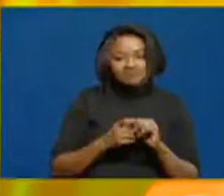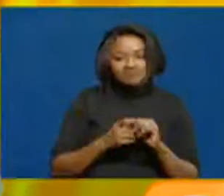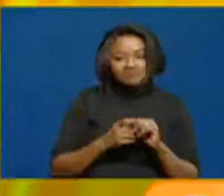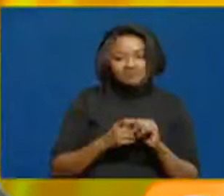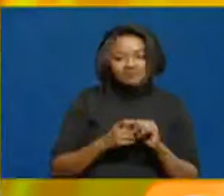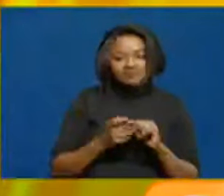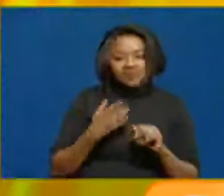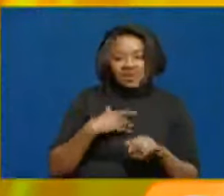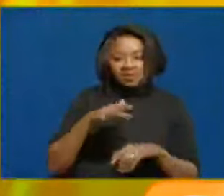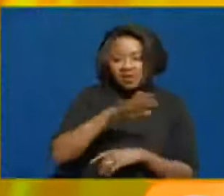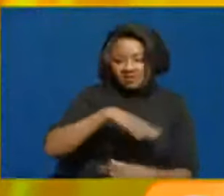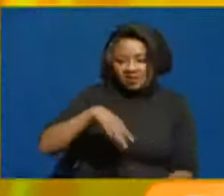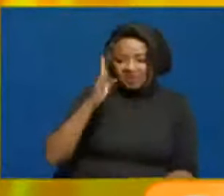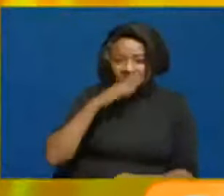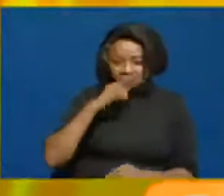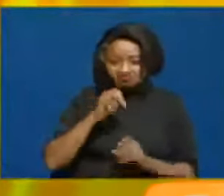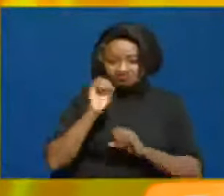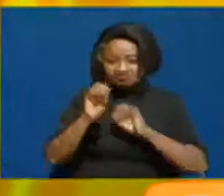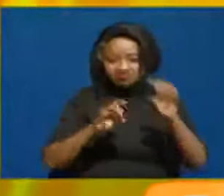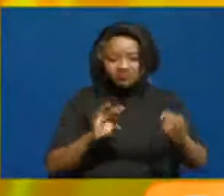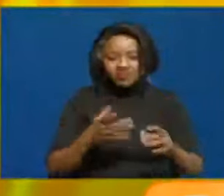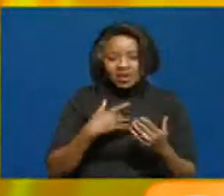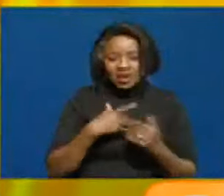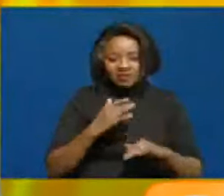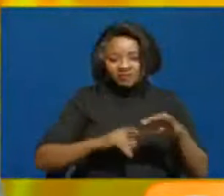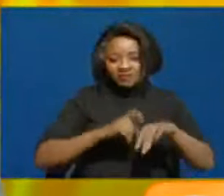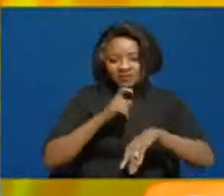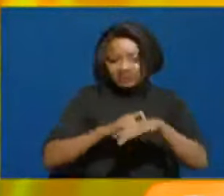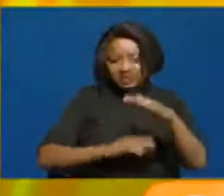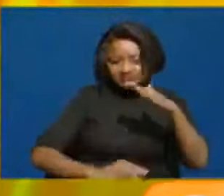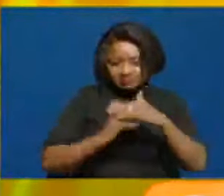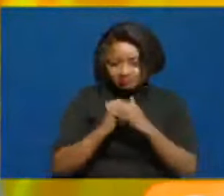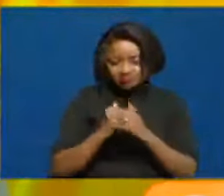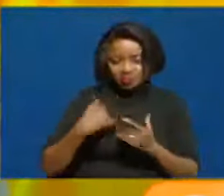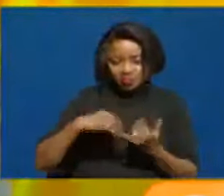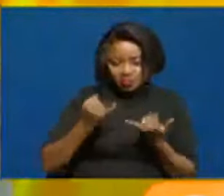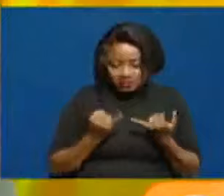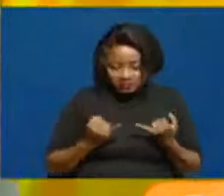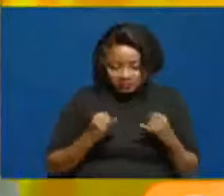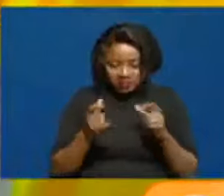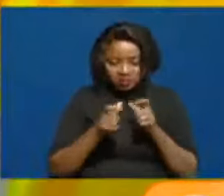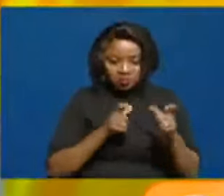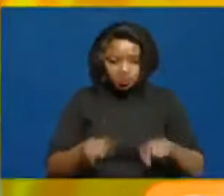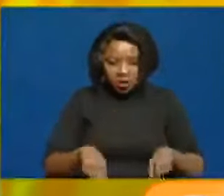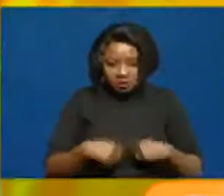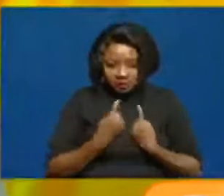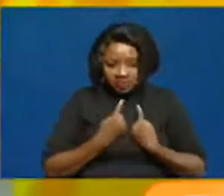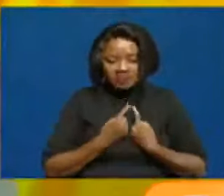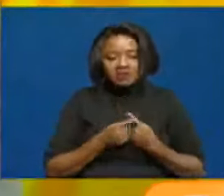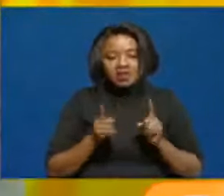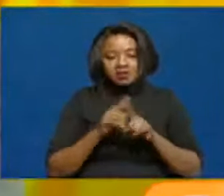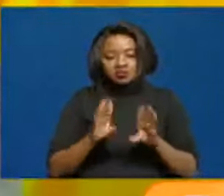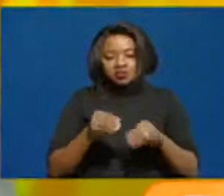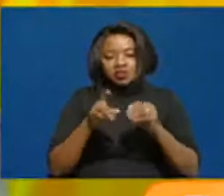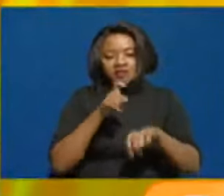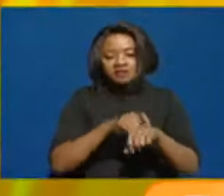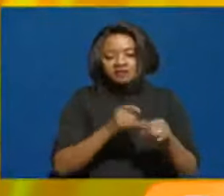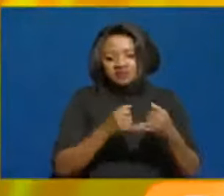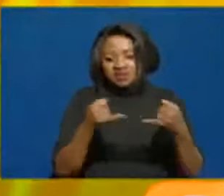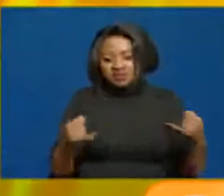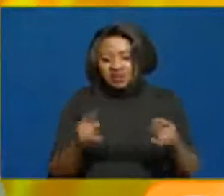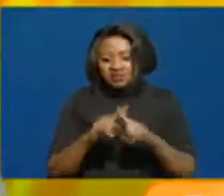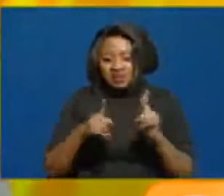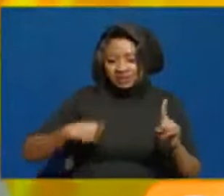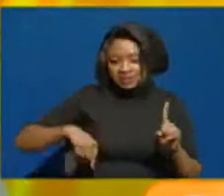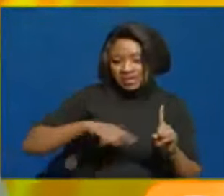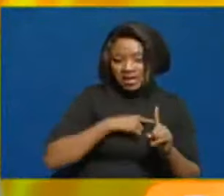pollution of the environment, there is a time limit that we try to limit ourselves, and the timelines, we give the timelines. And also, as NEMA,